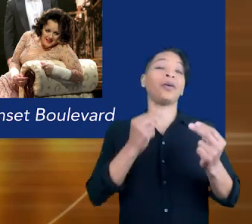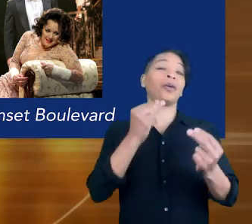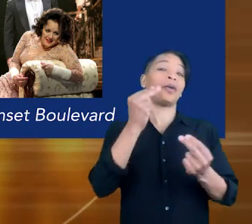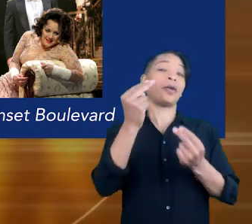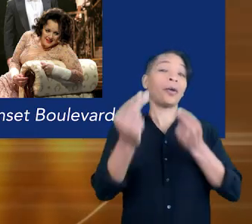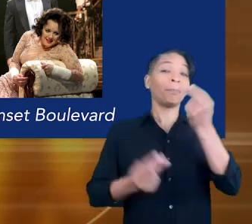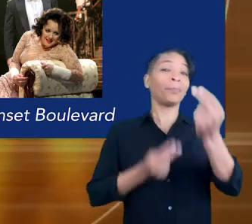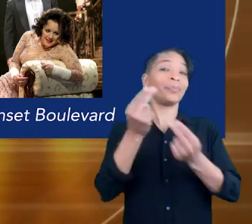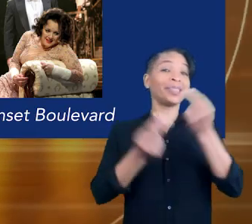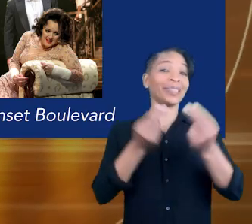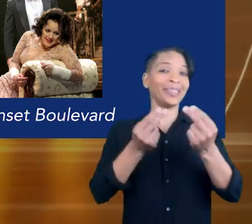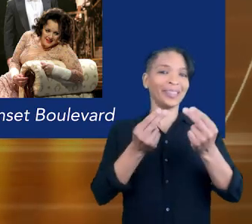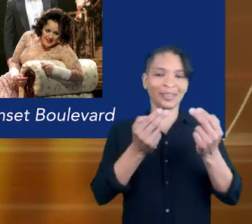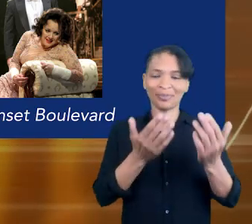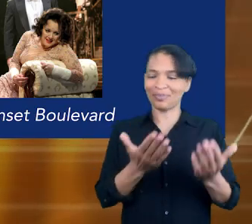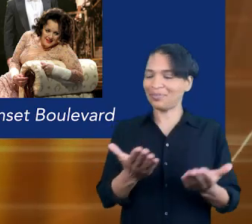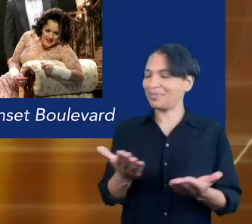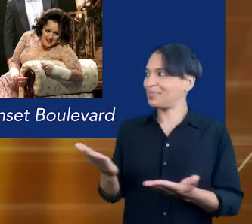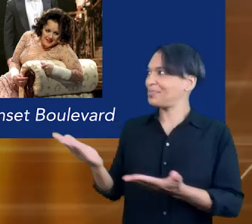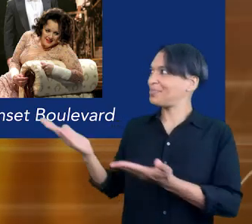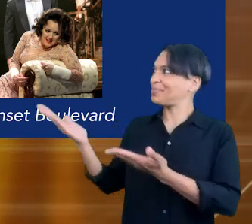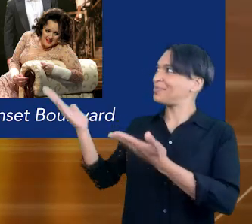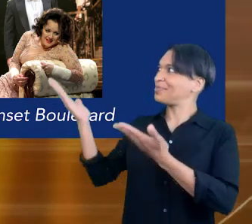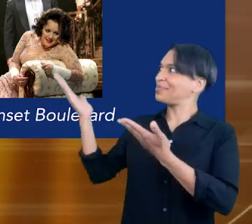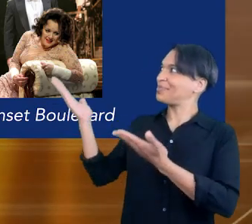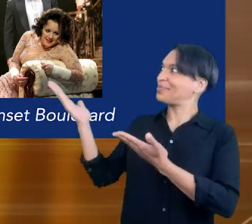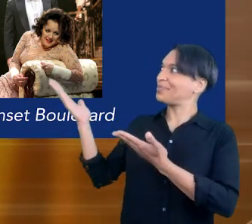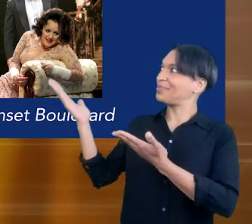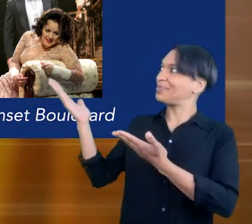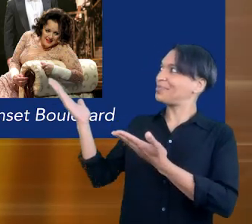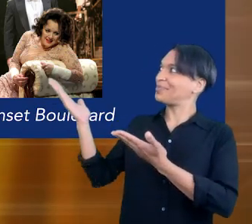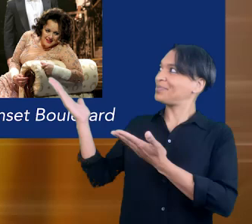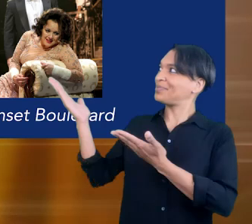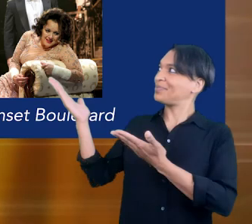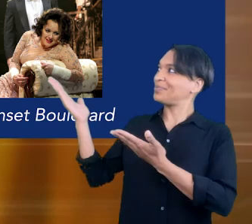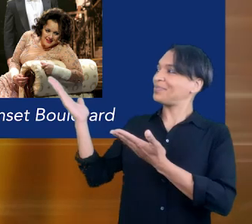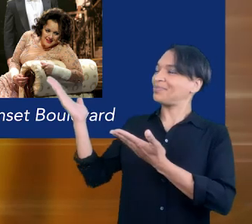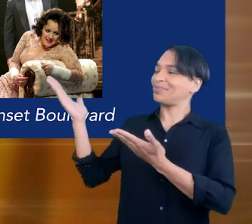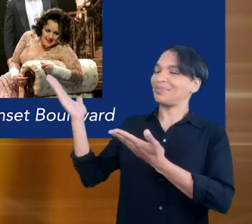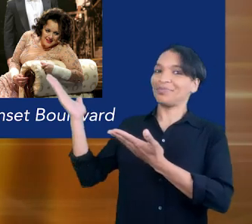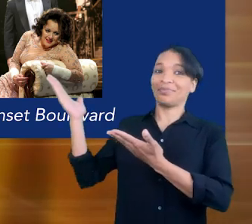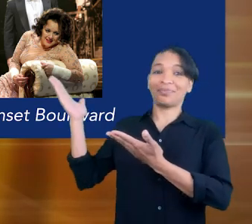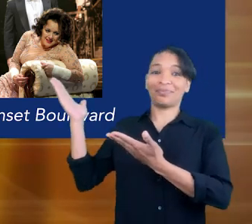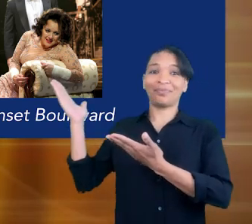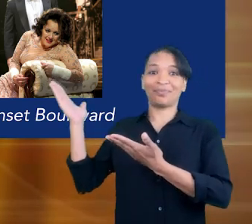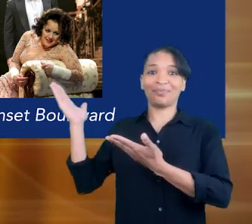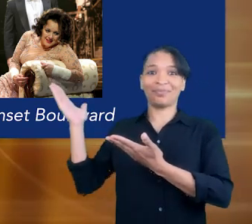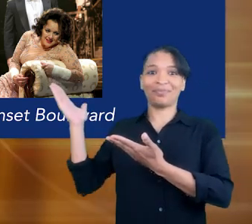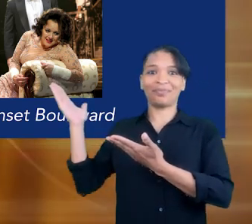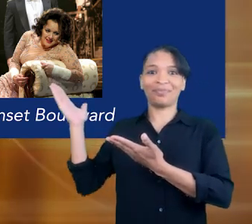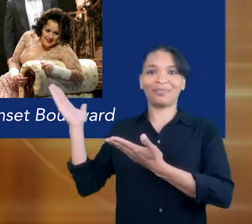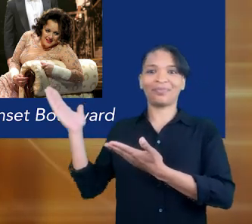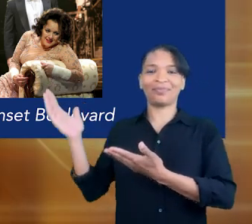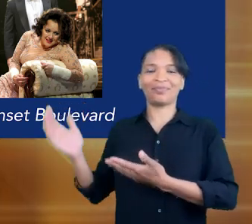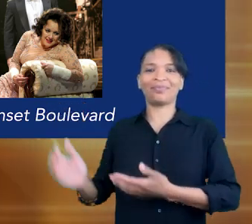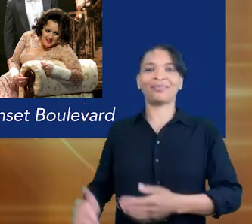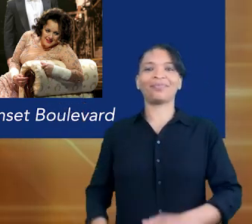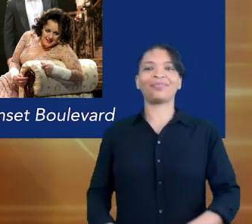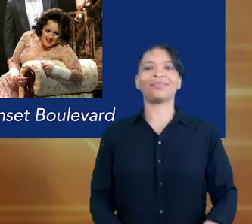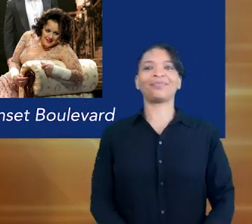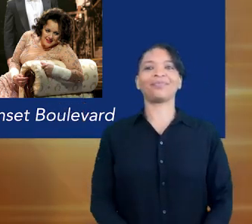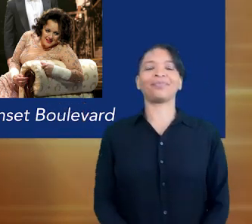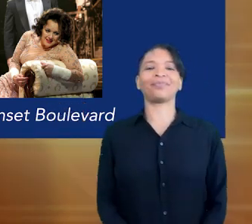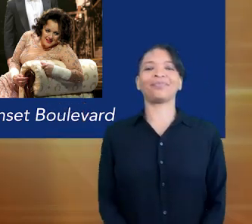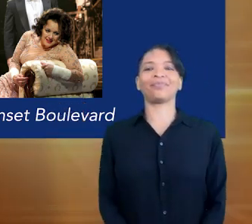Company, Sweat, Huntington Theater Company, Kyoto Nuevo, Huntington Theater Company, Sunset